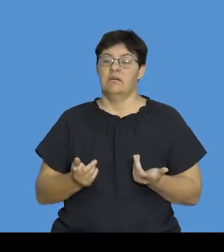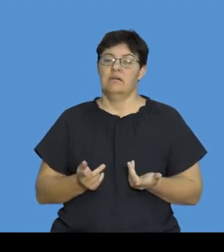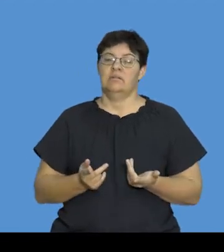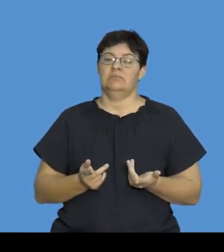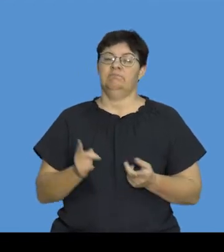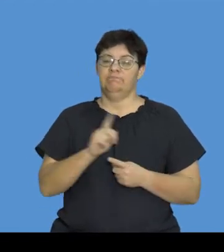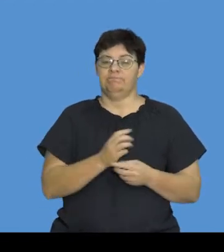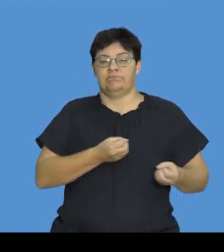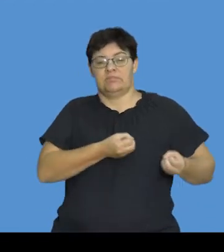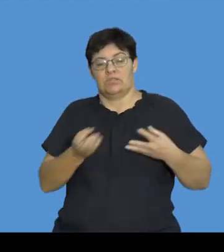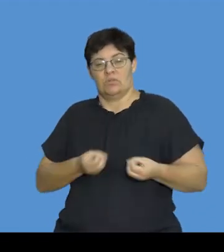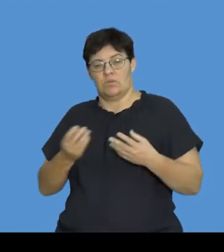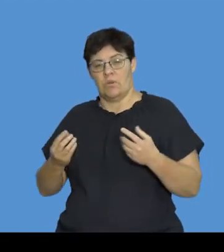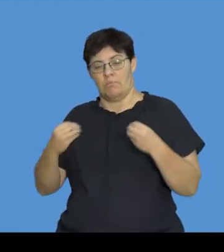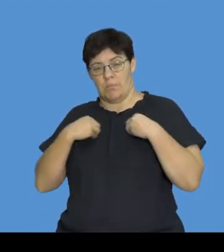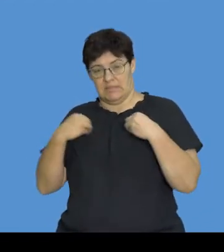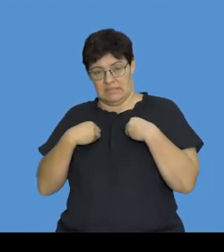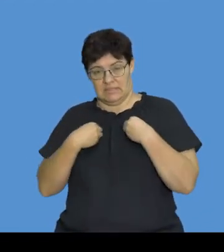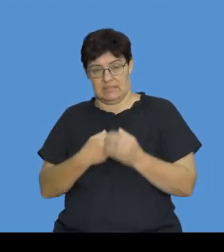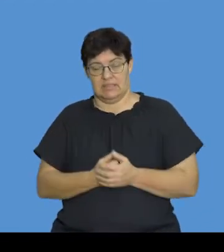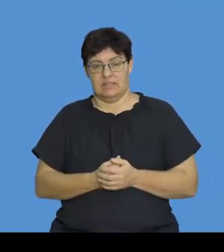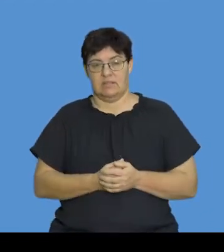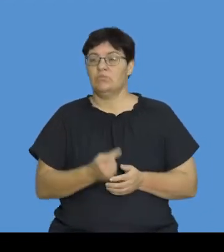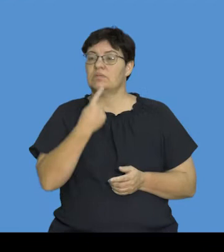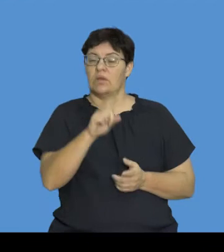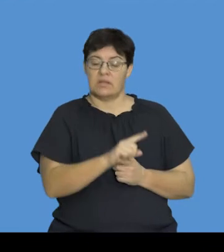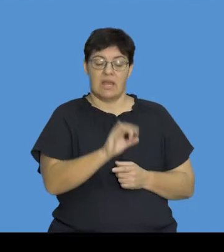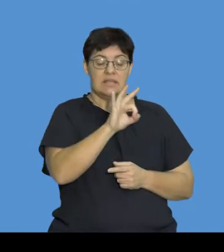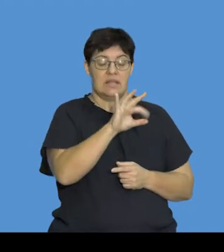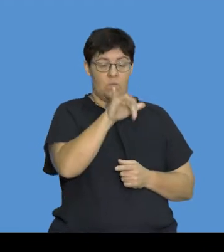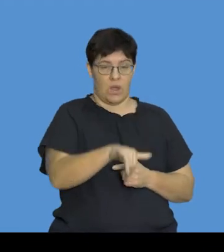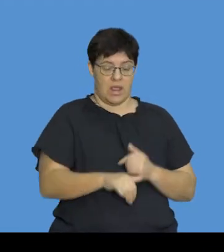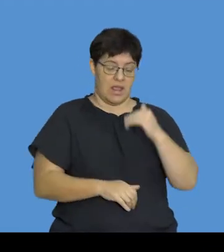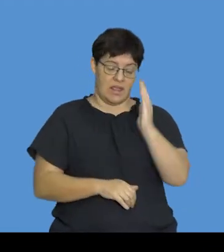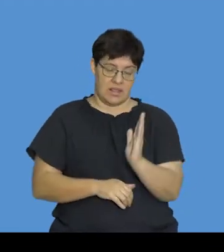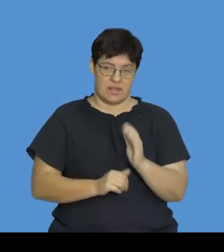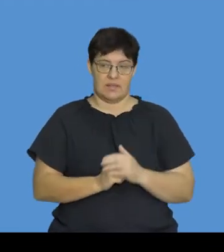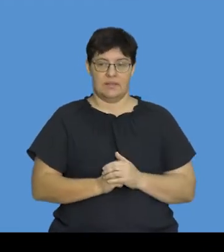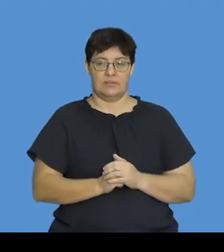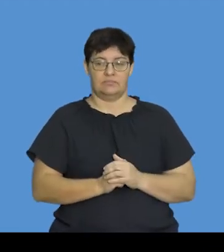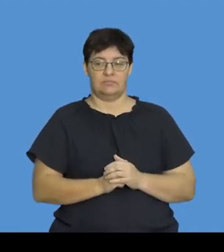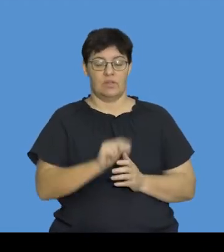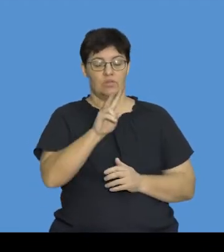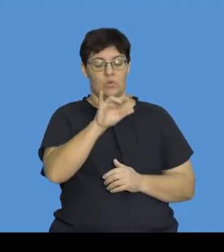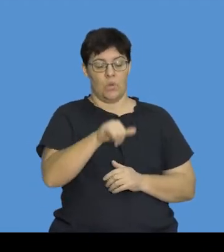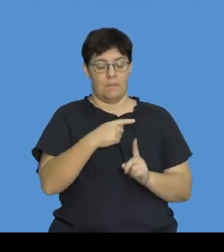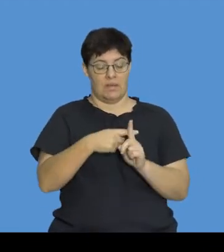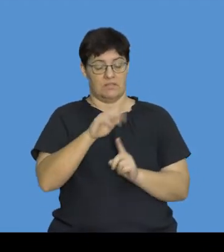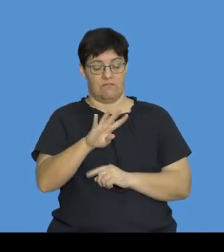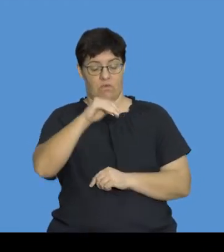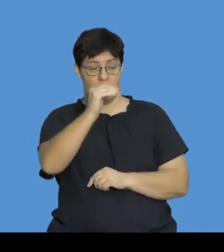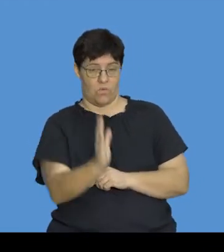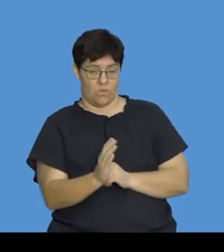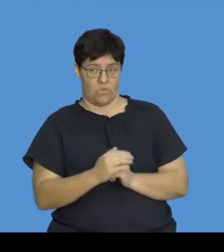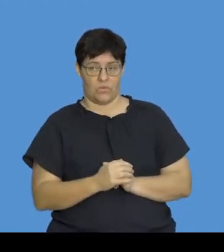is the distributive property, I would then say 3y open bracket 2y